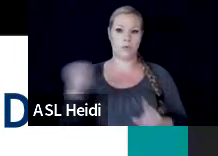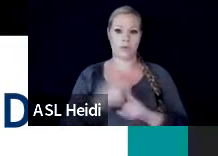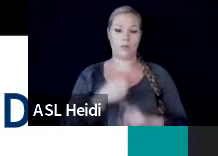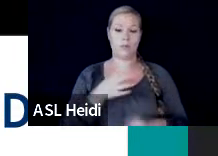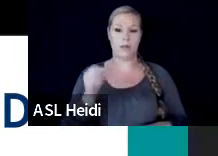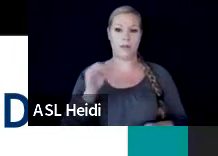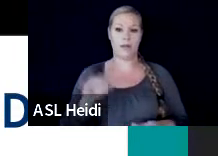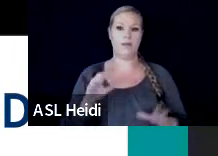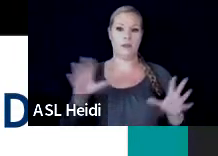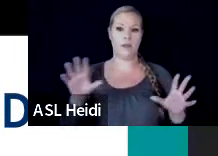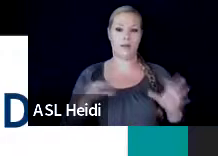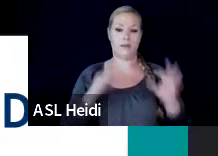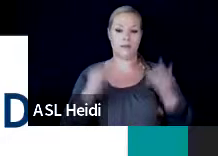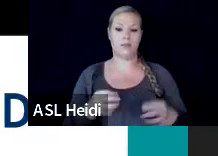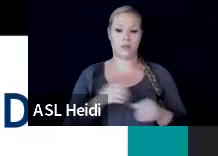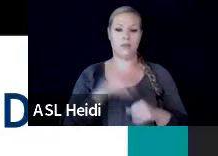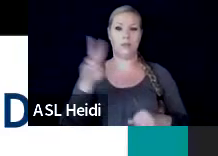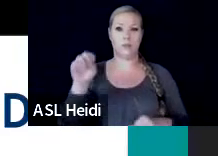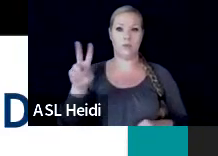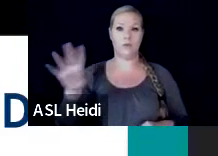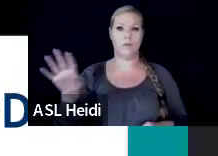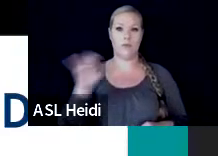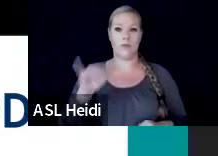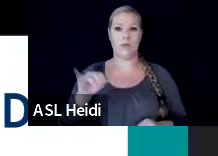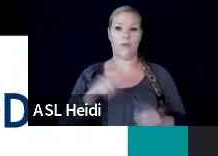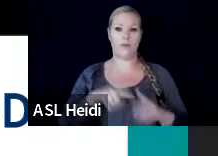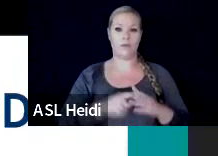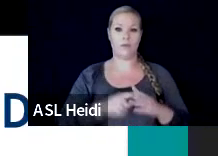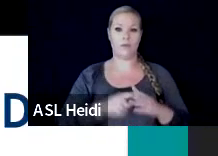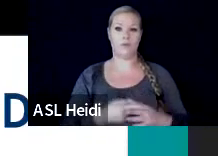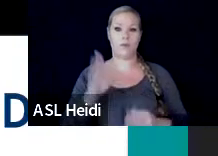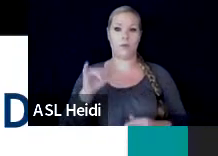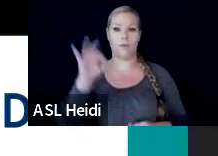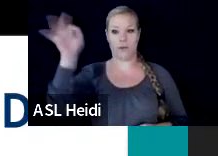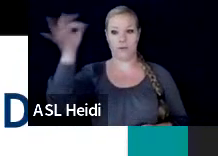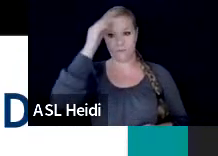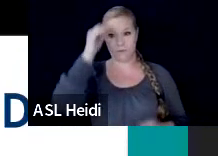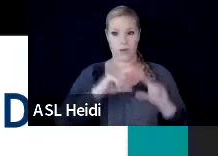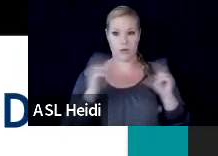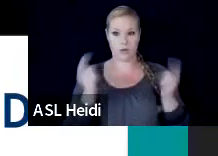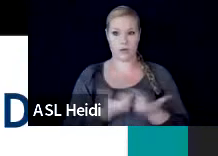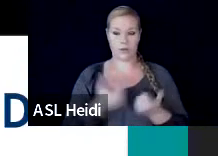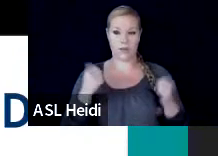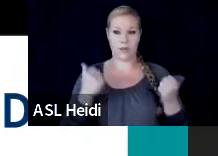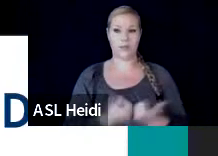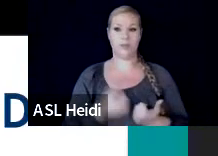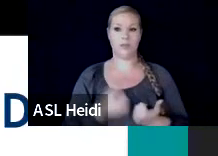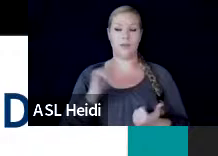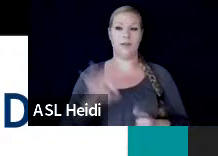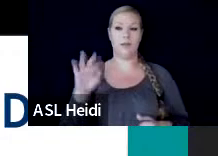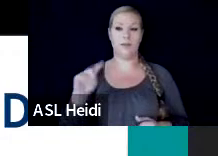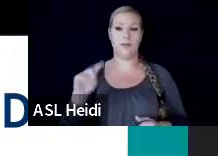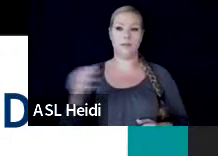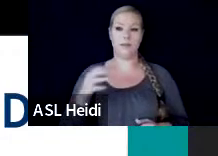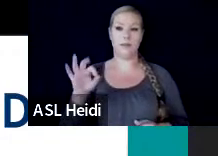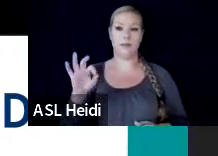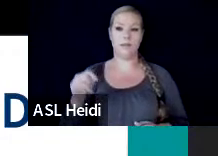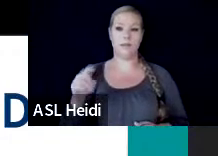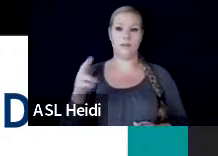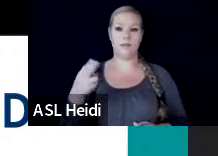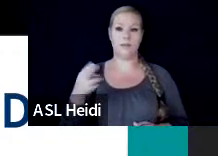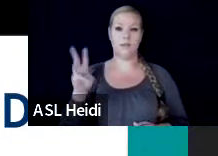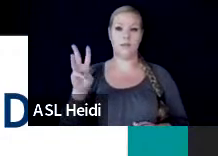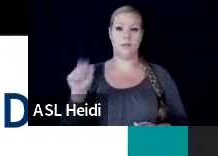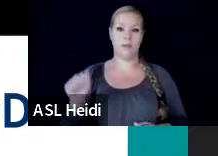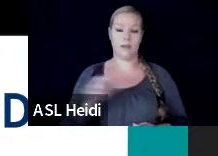decision in 2024, that's issued by our federal lead agencies, who are FTA and FHWA, and